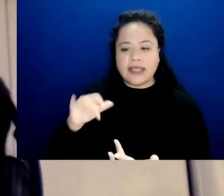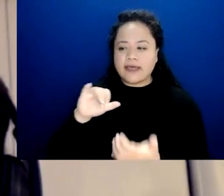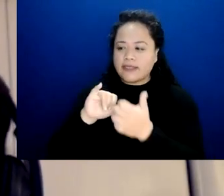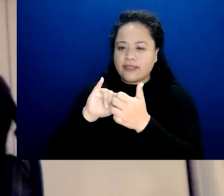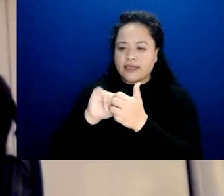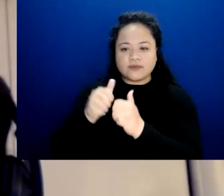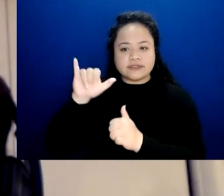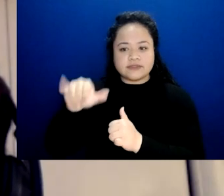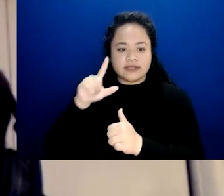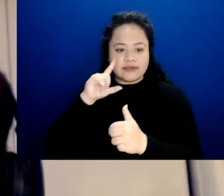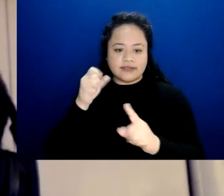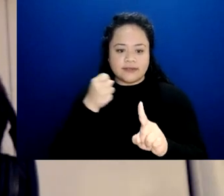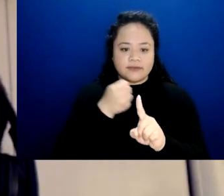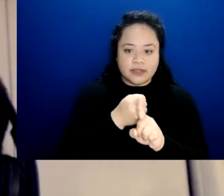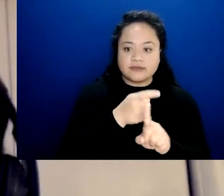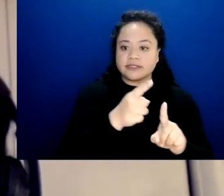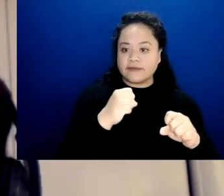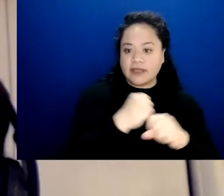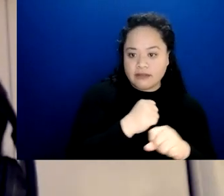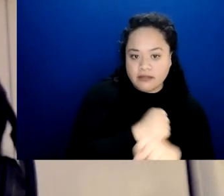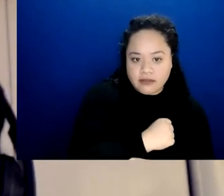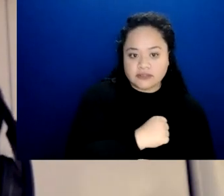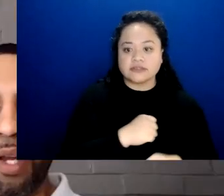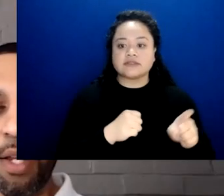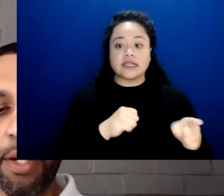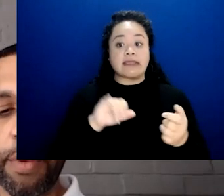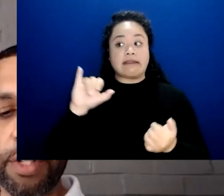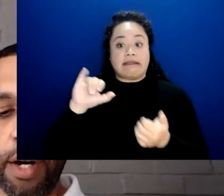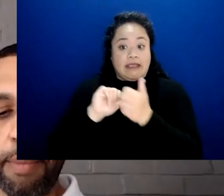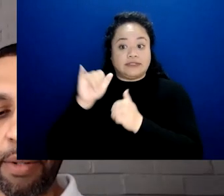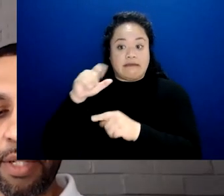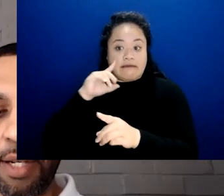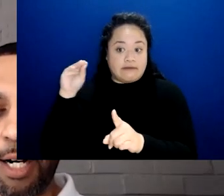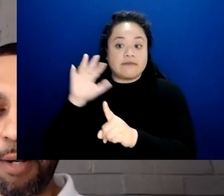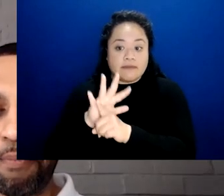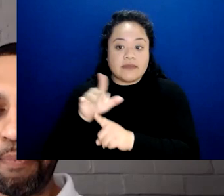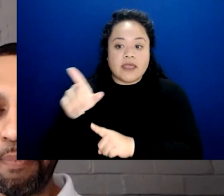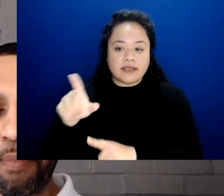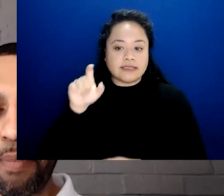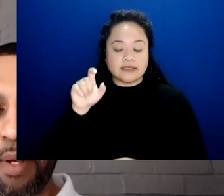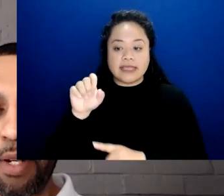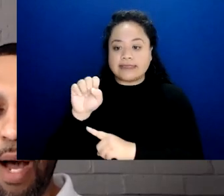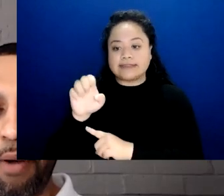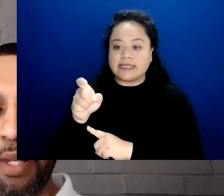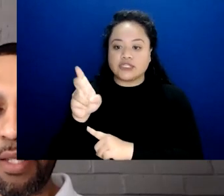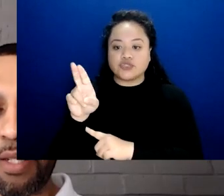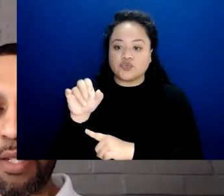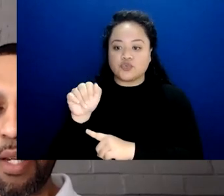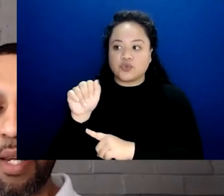impact men's ability to express their gender identity and sexual orientation? You know, when you talk about, you